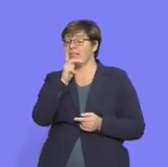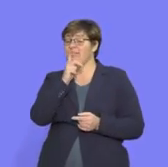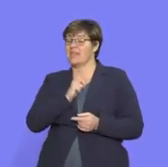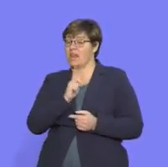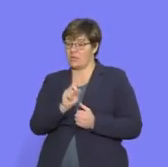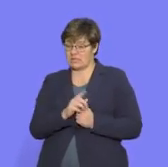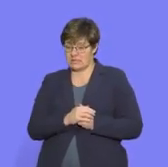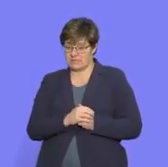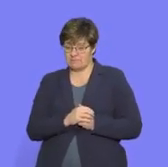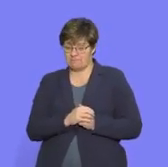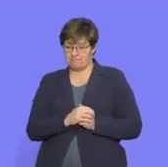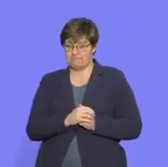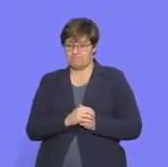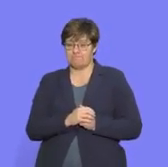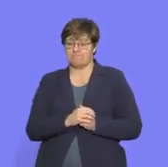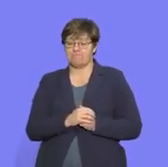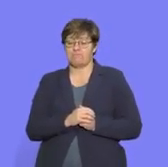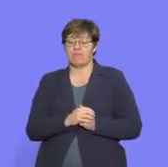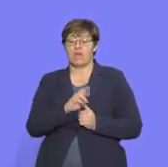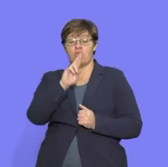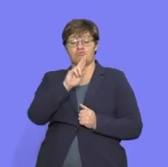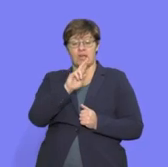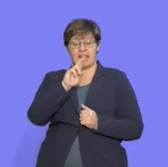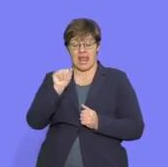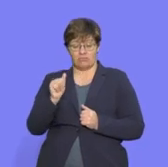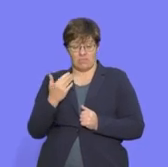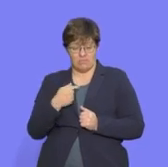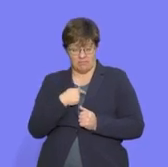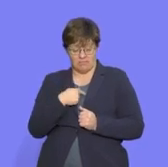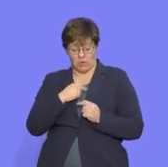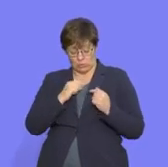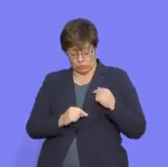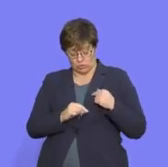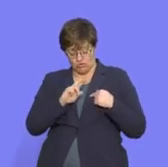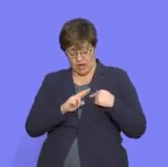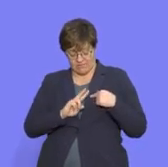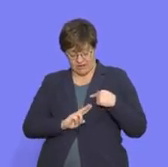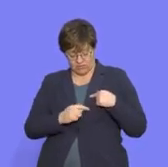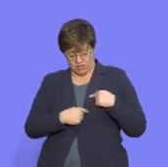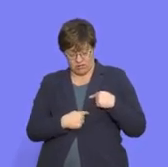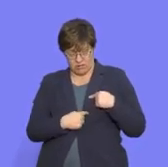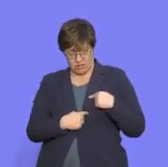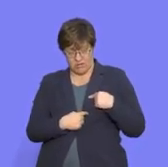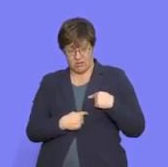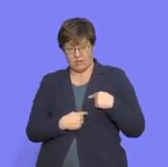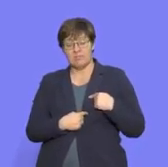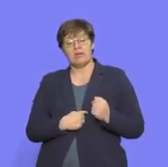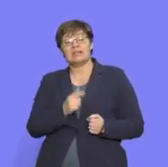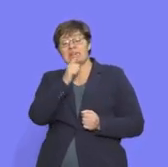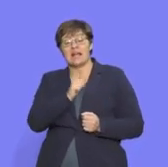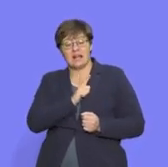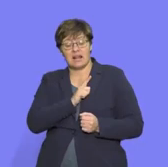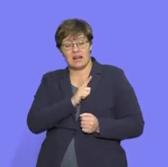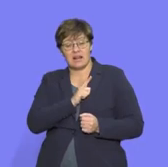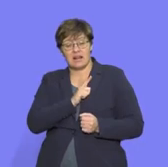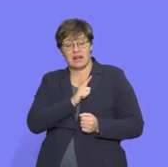me is this, the right atrium to the right ventricle. And you remember you must tell me,